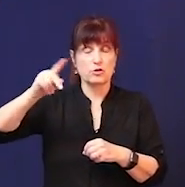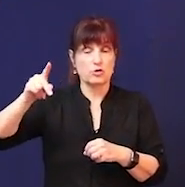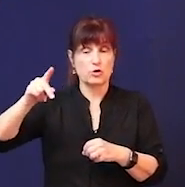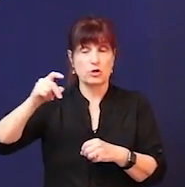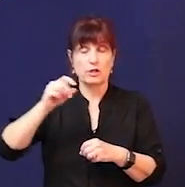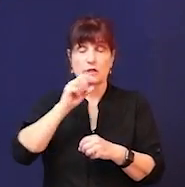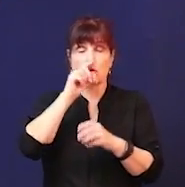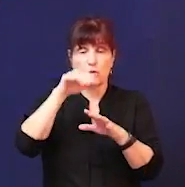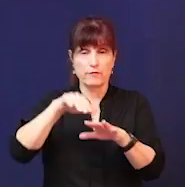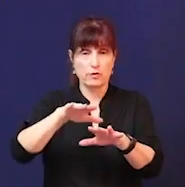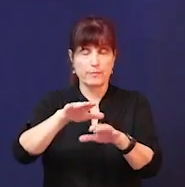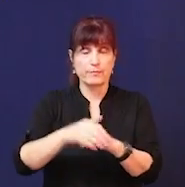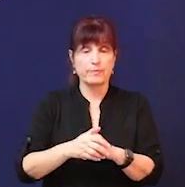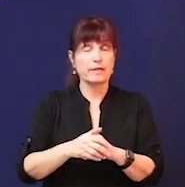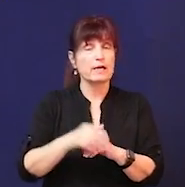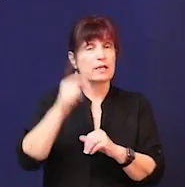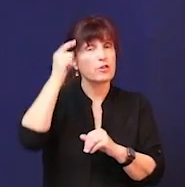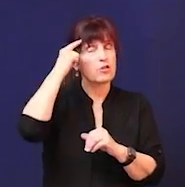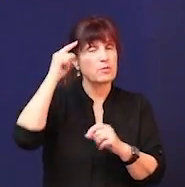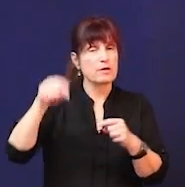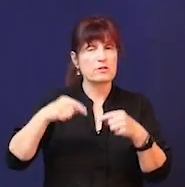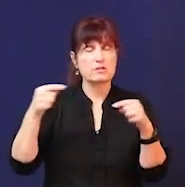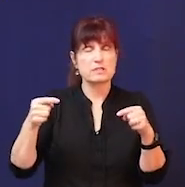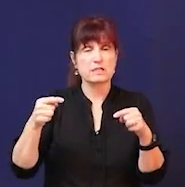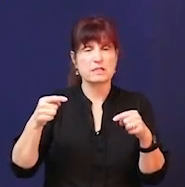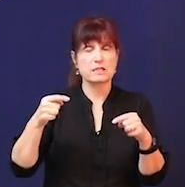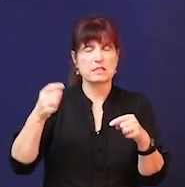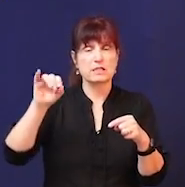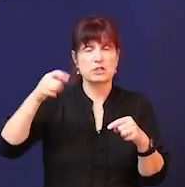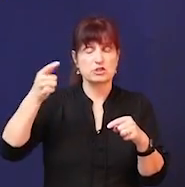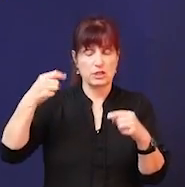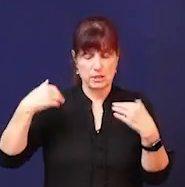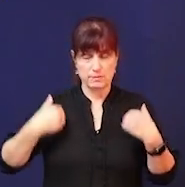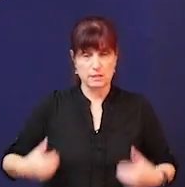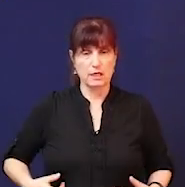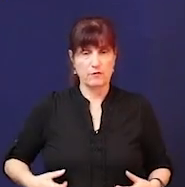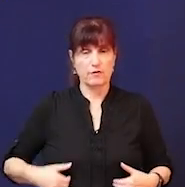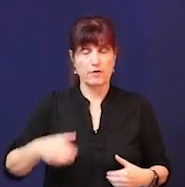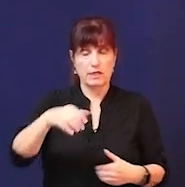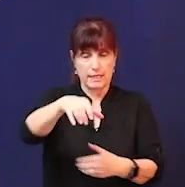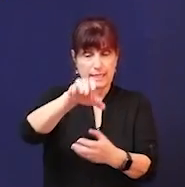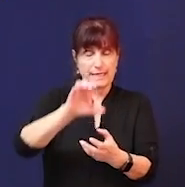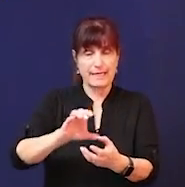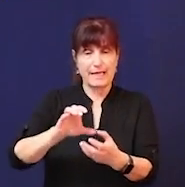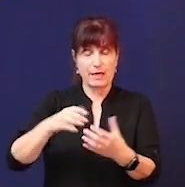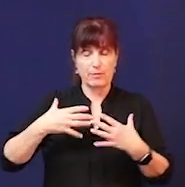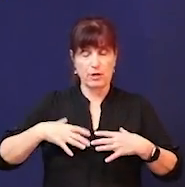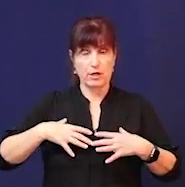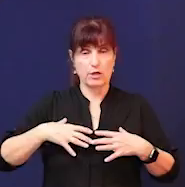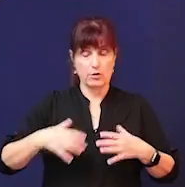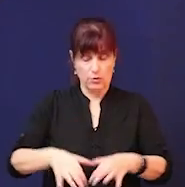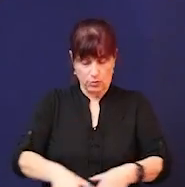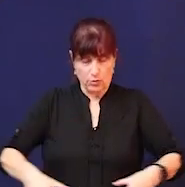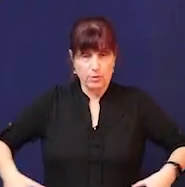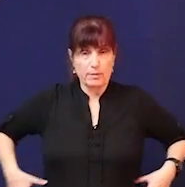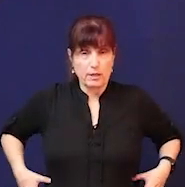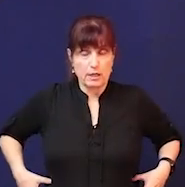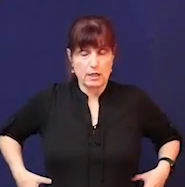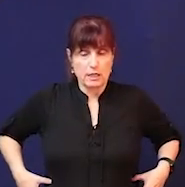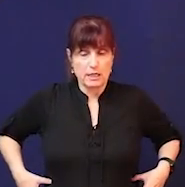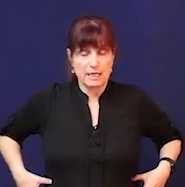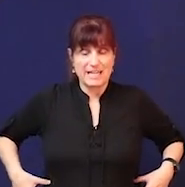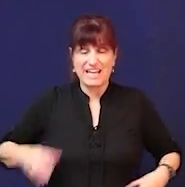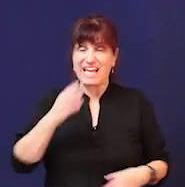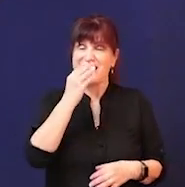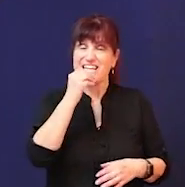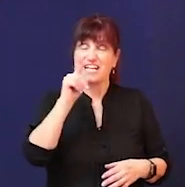they acknowledged their sins, John was clothed in camel hair with a leather belt around his waist. He fed on locusts and